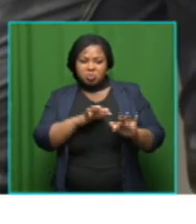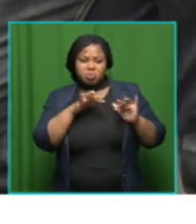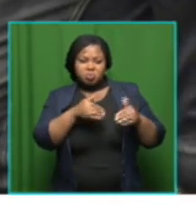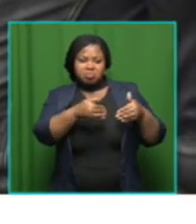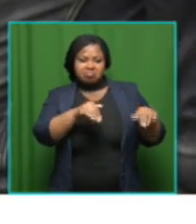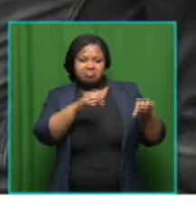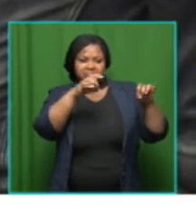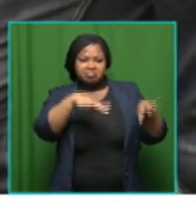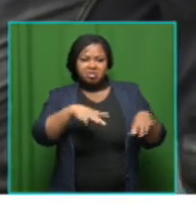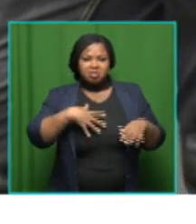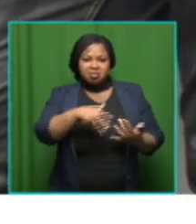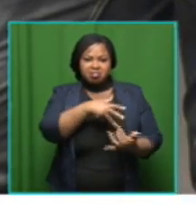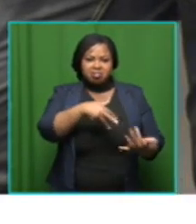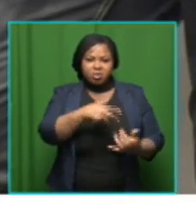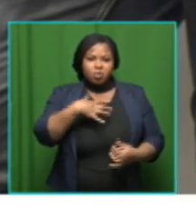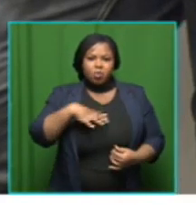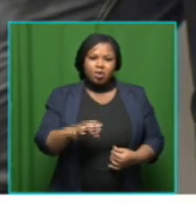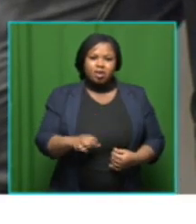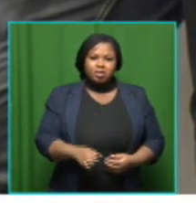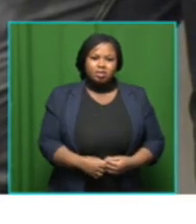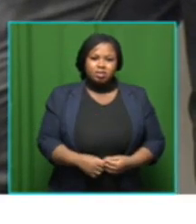that within Alex known as that person.